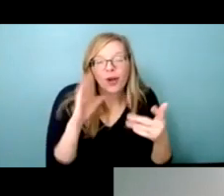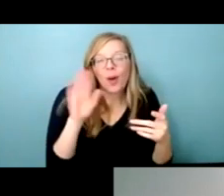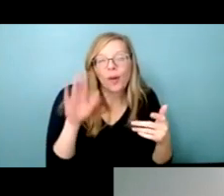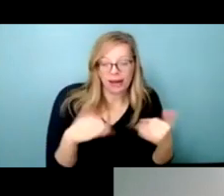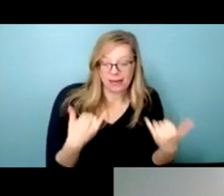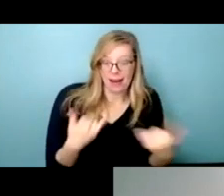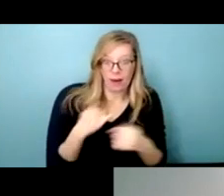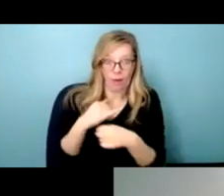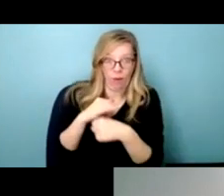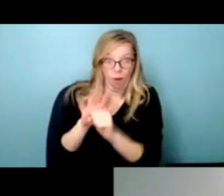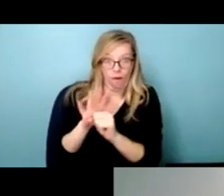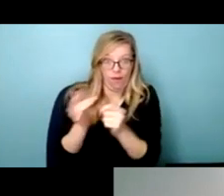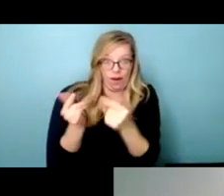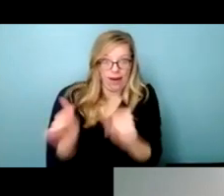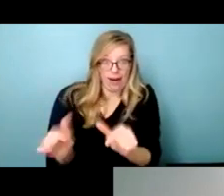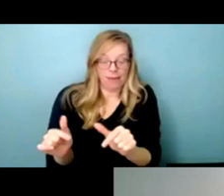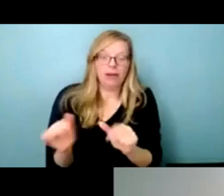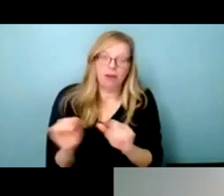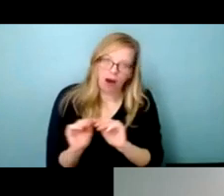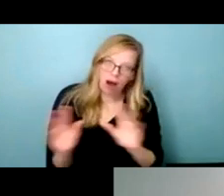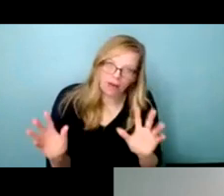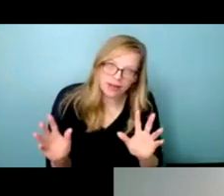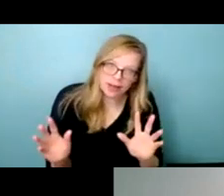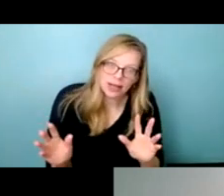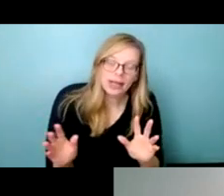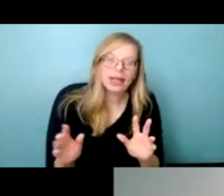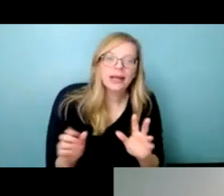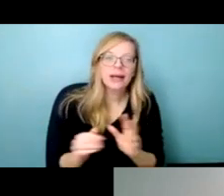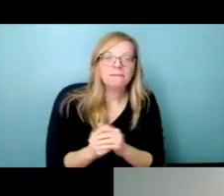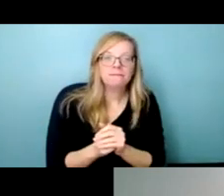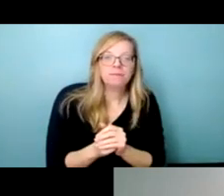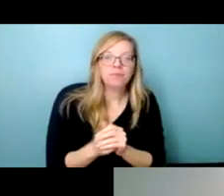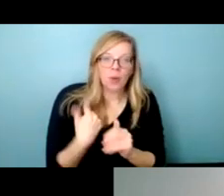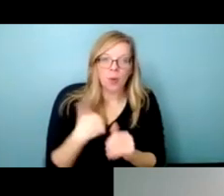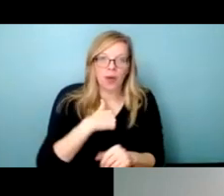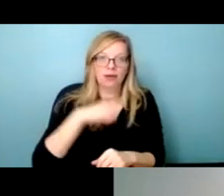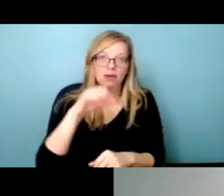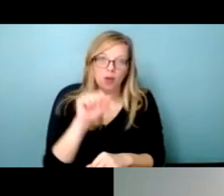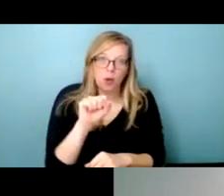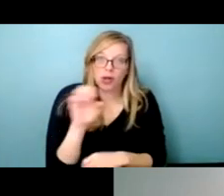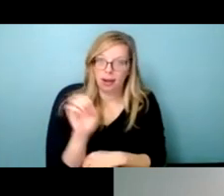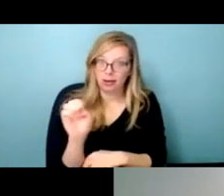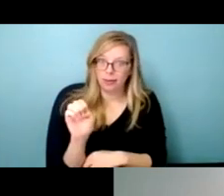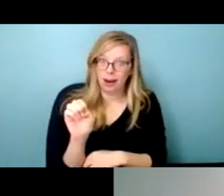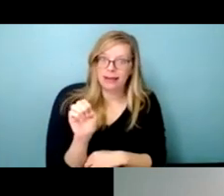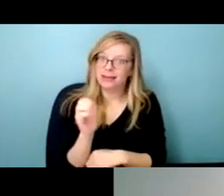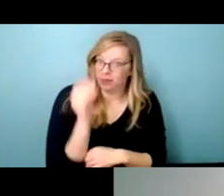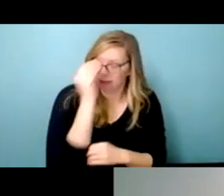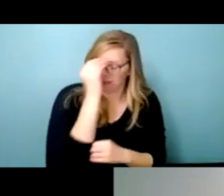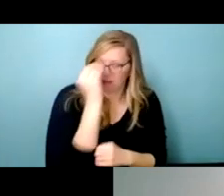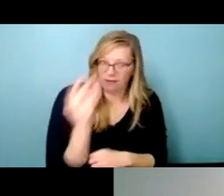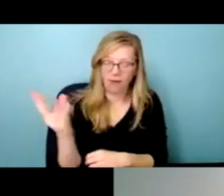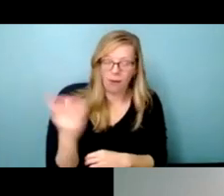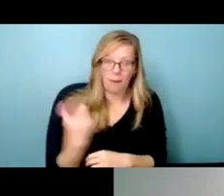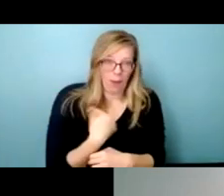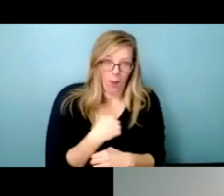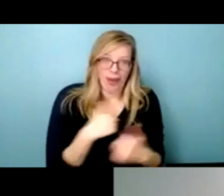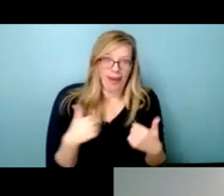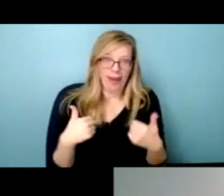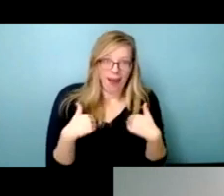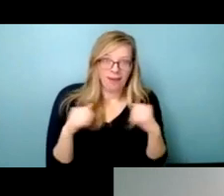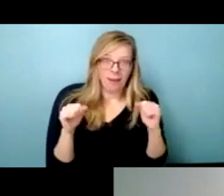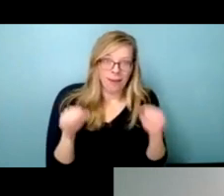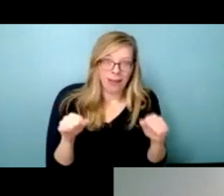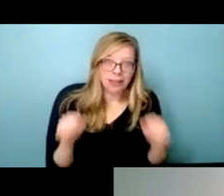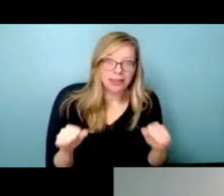COVID, we obviously went to the table as a social enterprise and said, you know, we have the ability